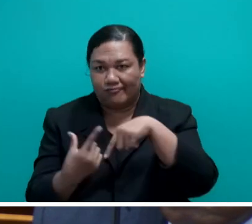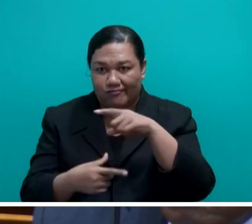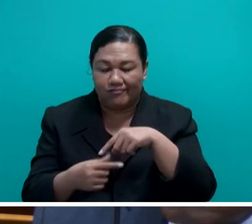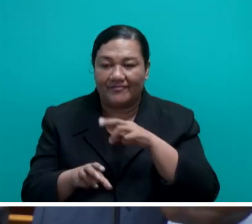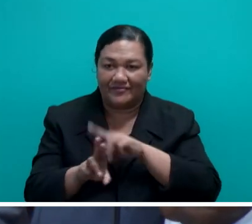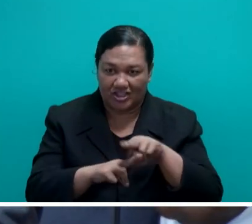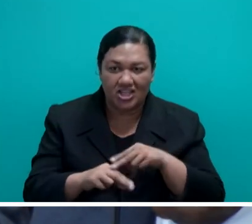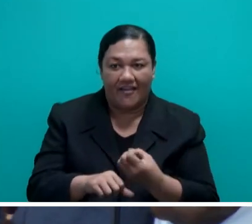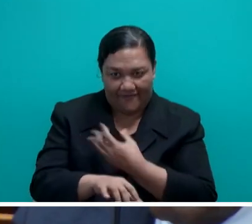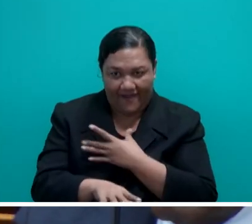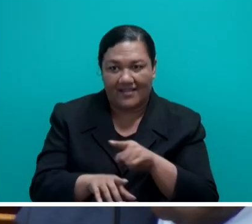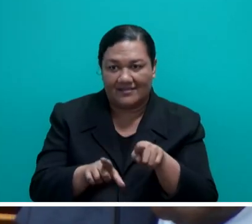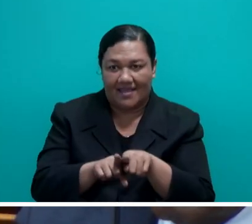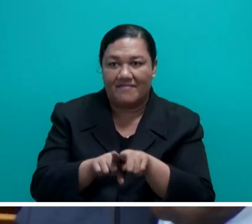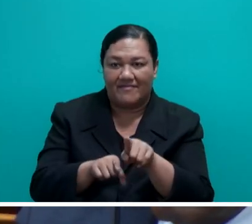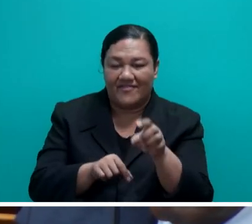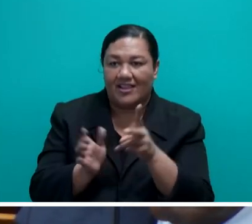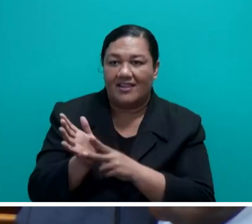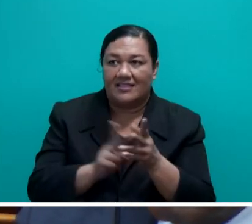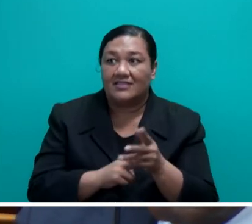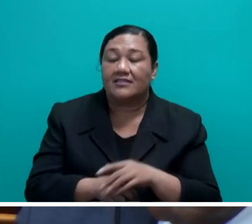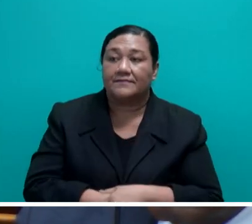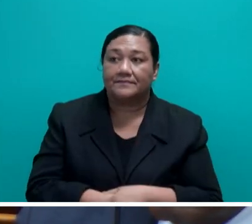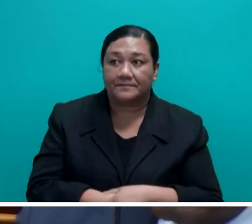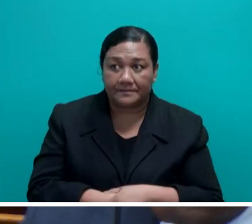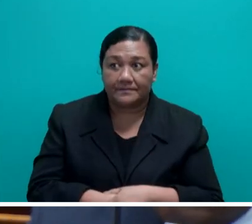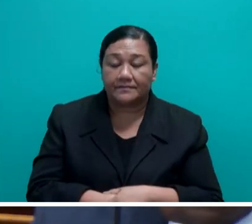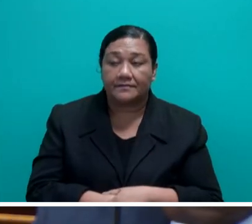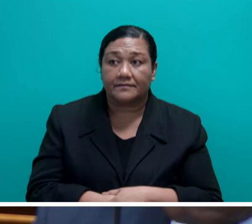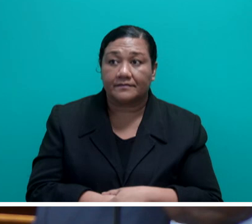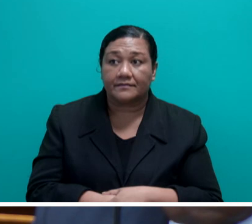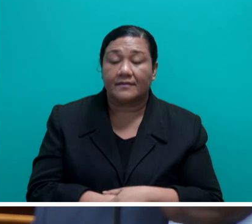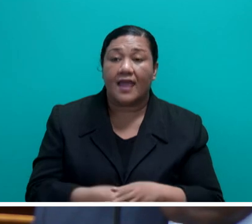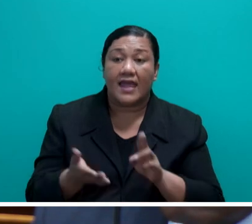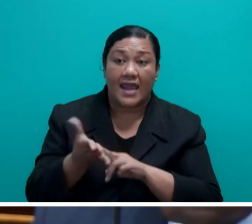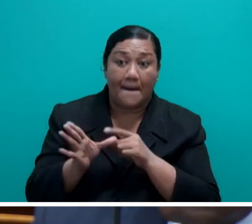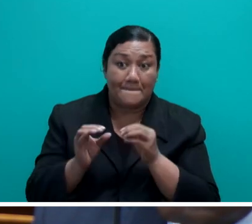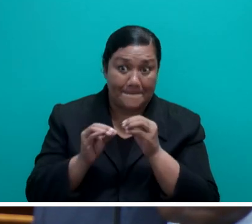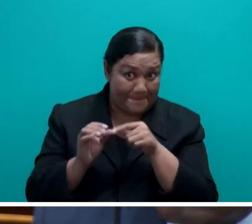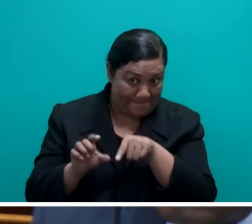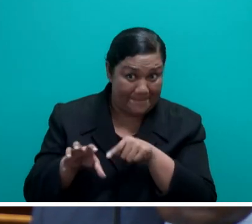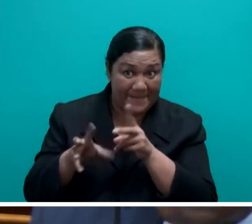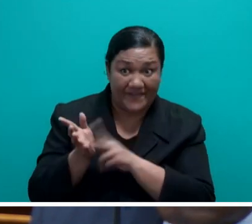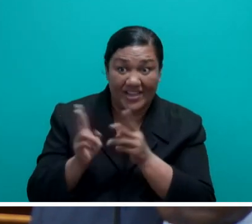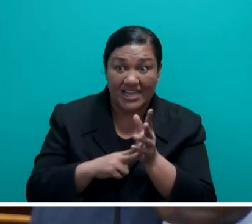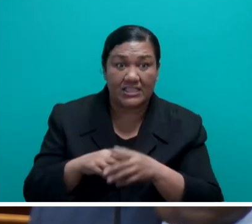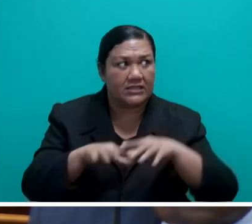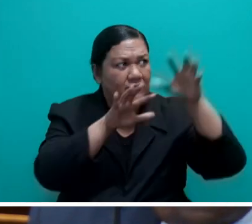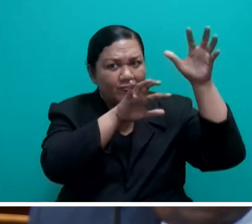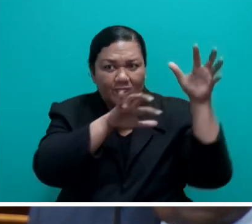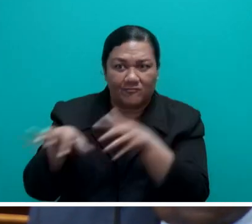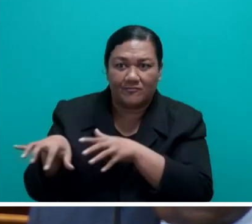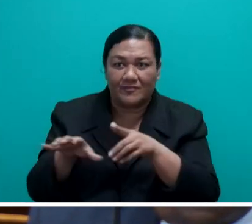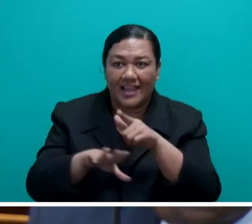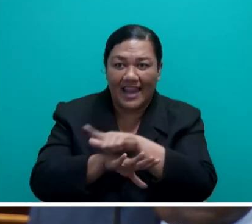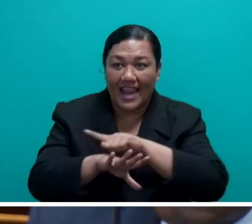Madam Deputy Speaker, the geohazard event in Nabavatu involved a series of landslides,